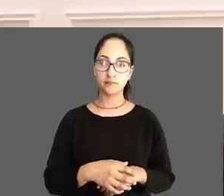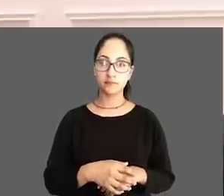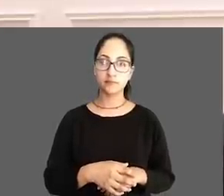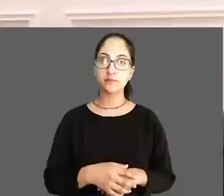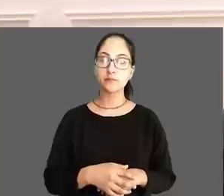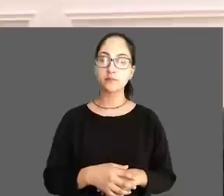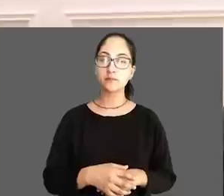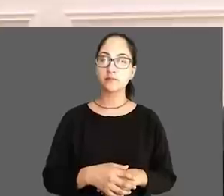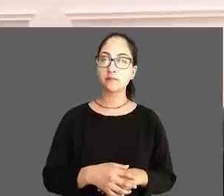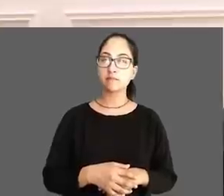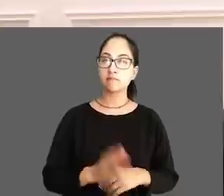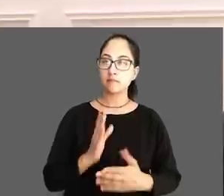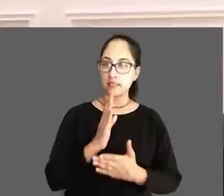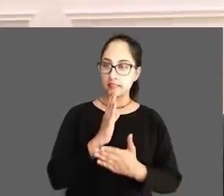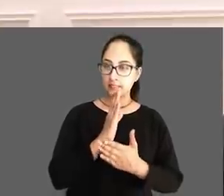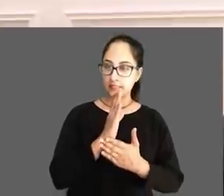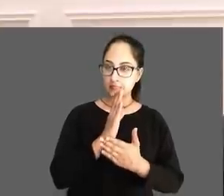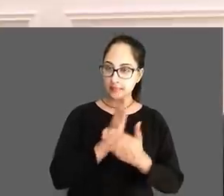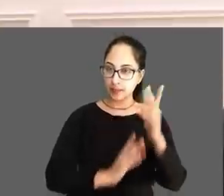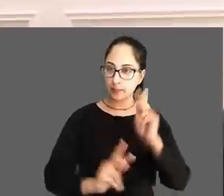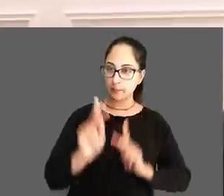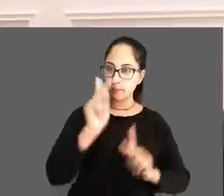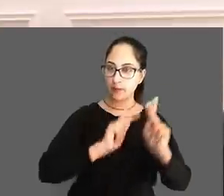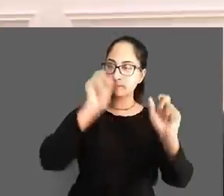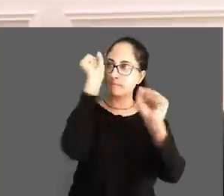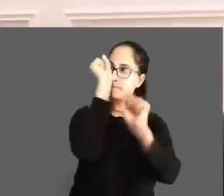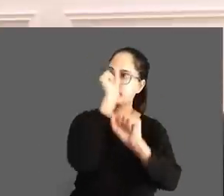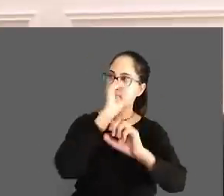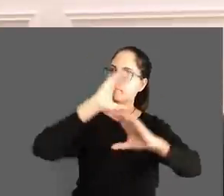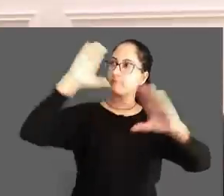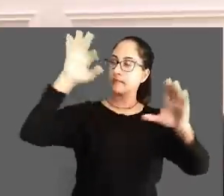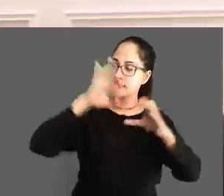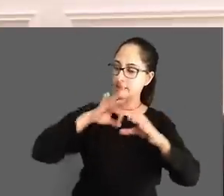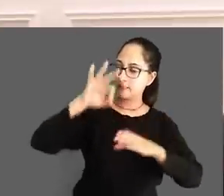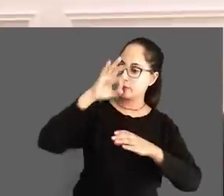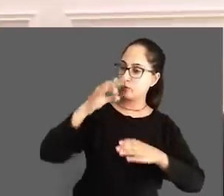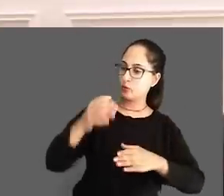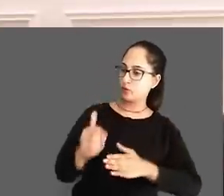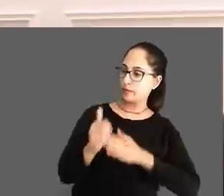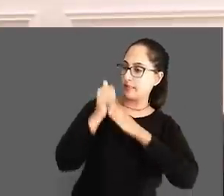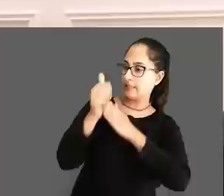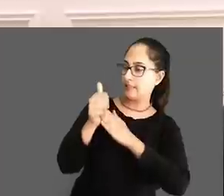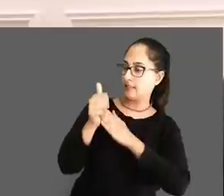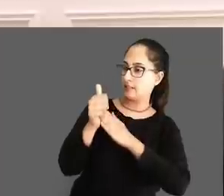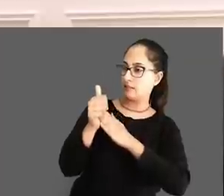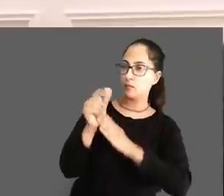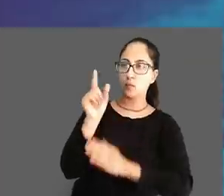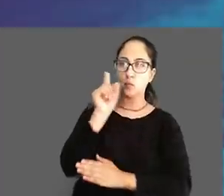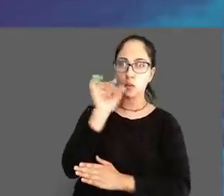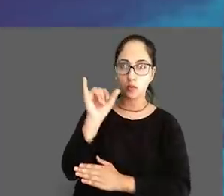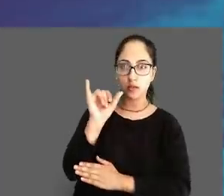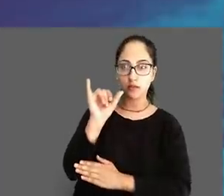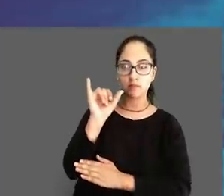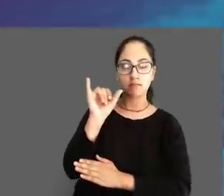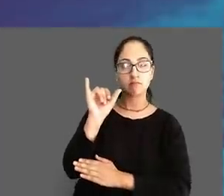the notion of spiritual leadership in Islam is quite different. And so once again, let's hear